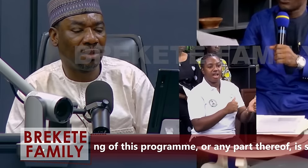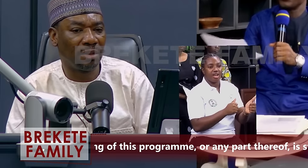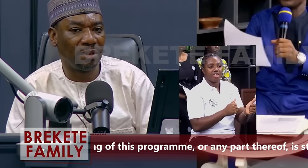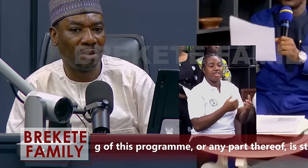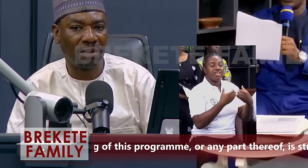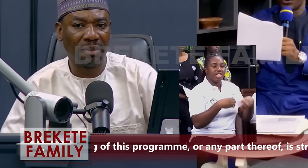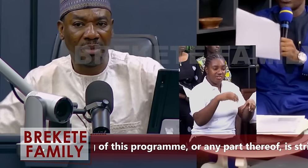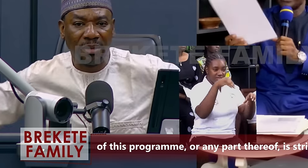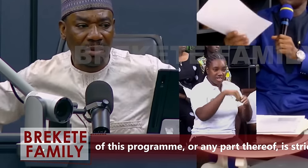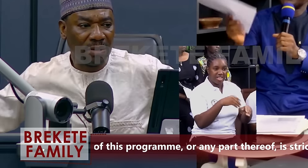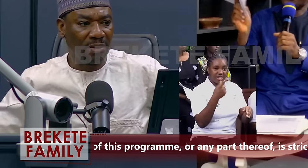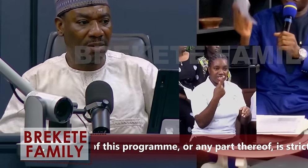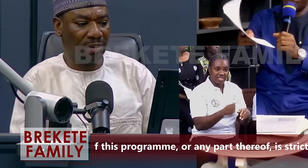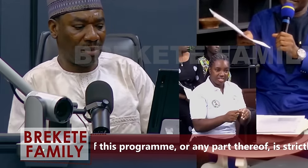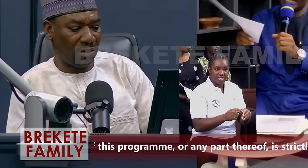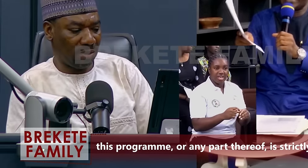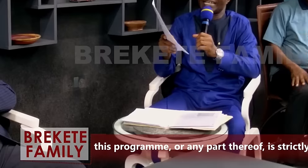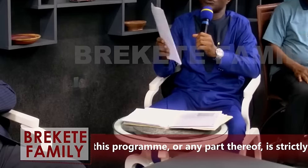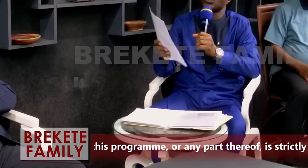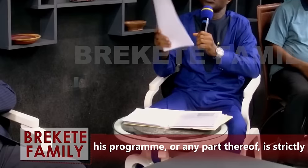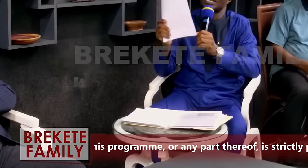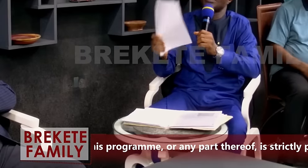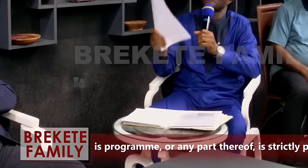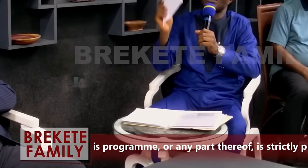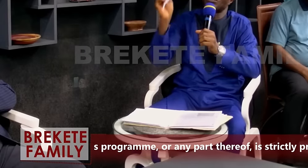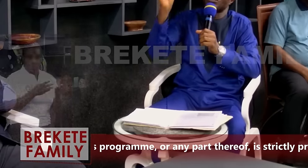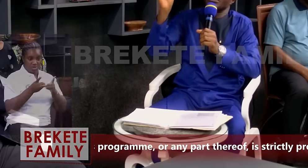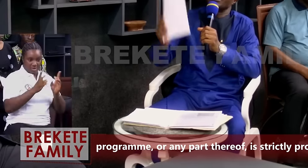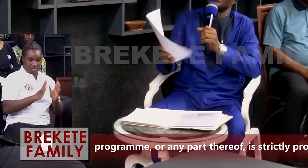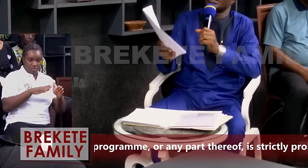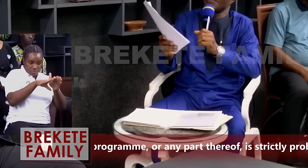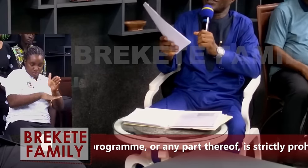sir. So he, when he wrote me this letter that we should,